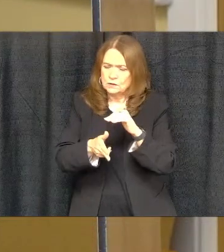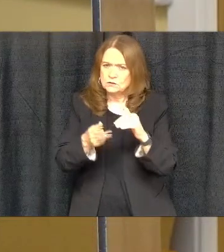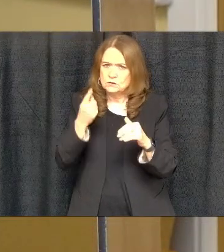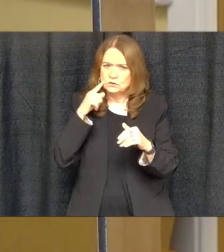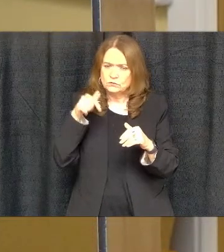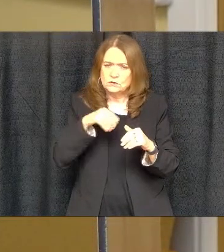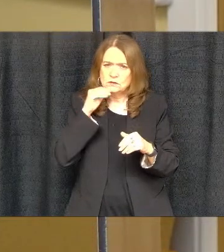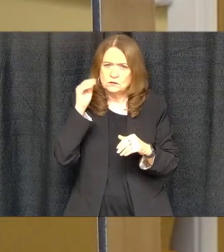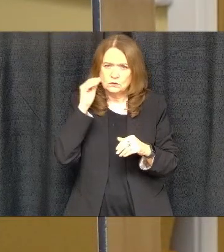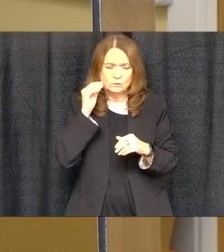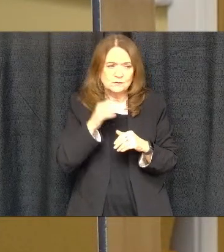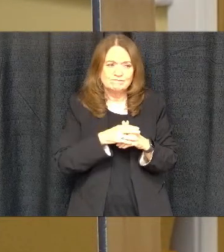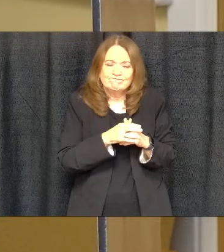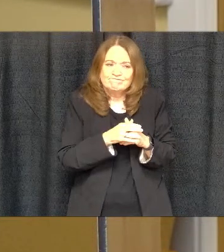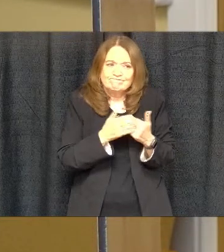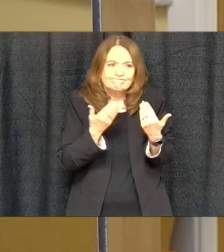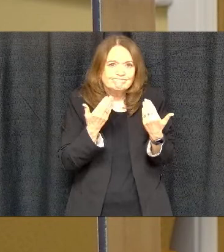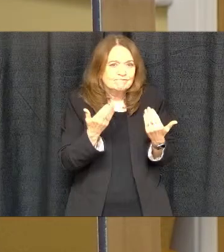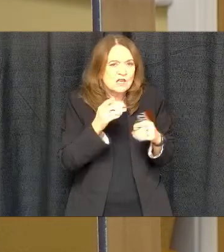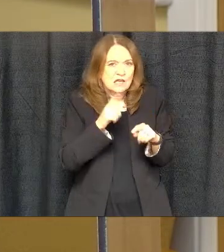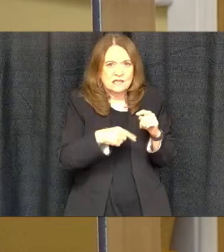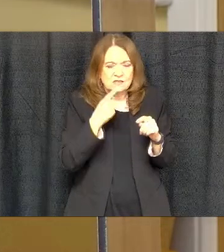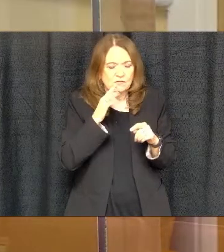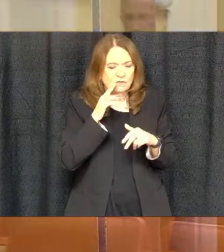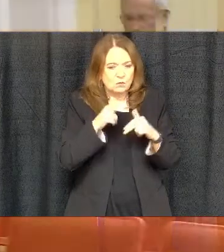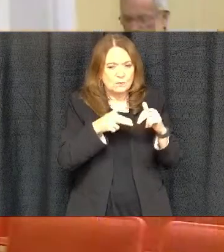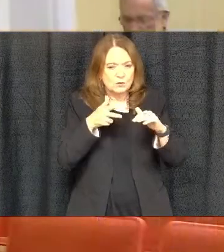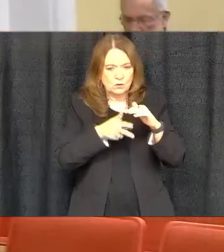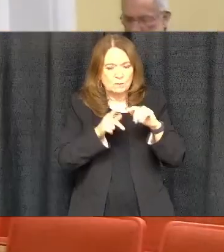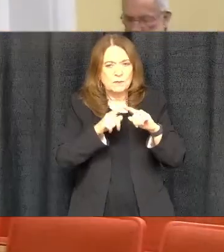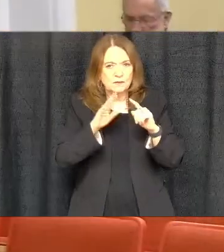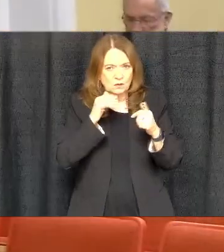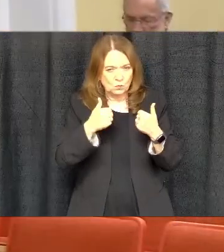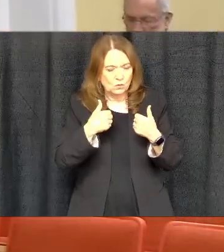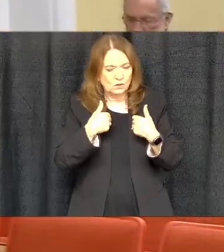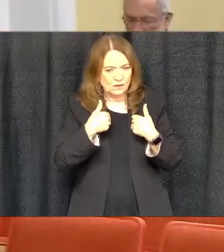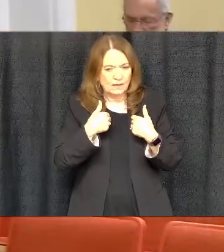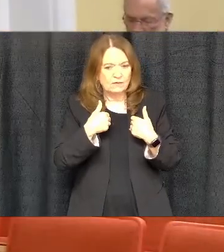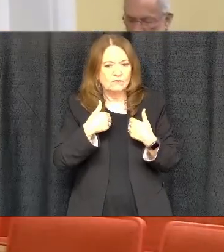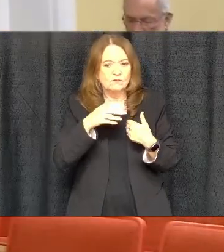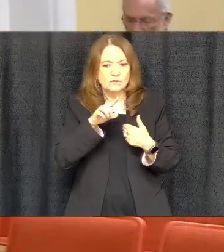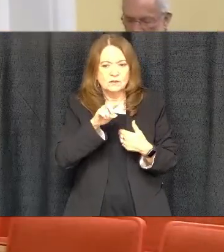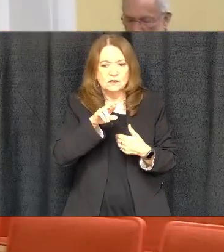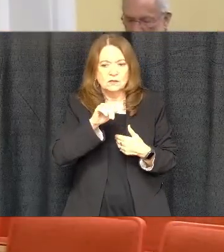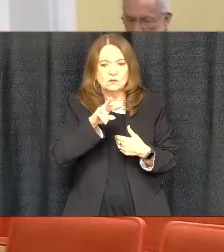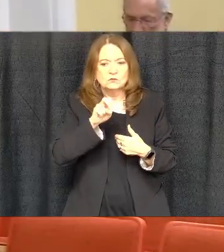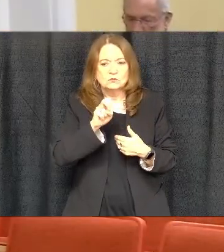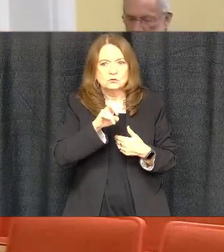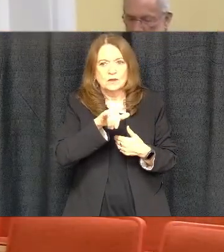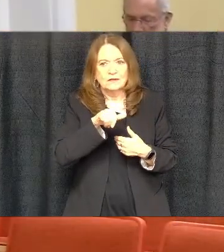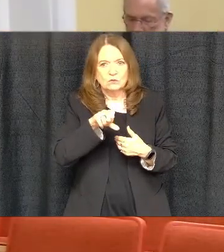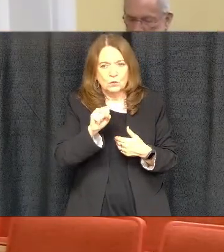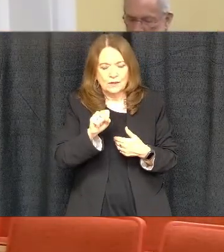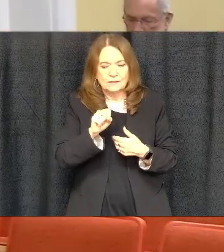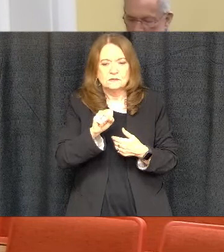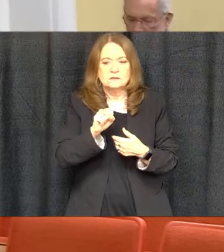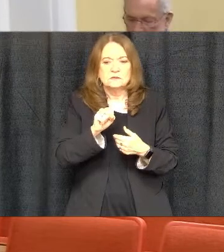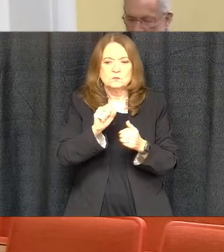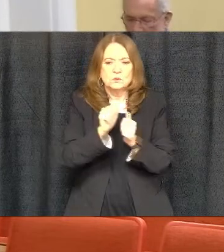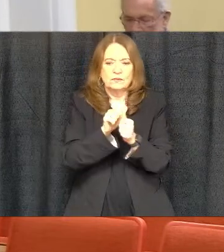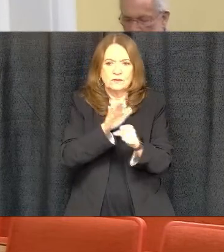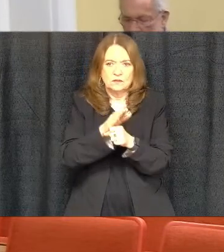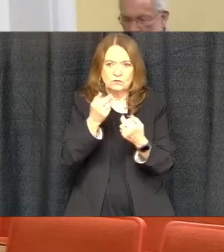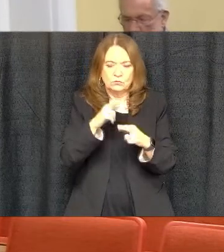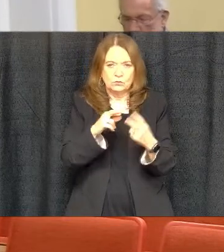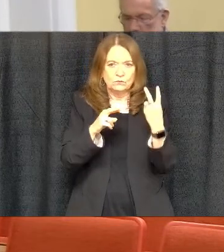homes? I can't say if they'll For build parking? garages, but they will have parking driveways or Driveways. areas for at least 2 cars per. So that